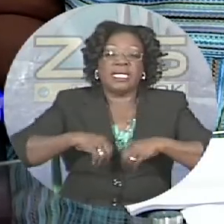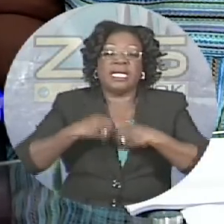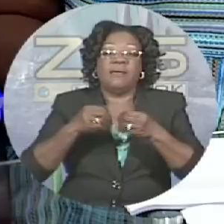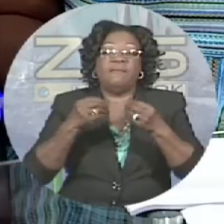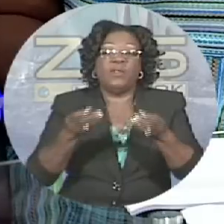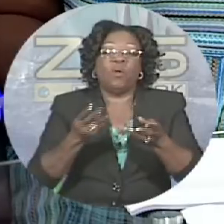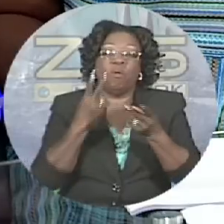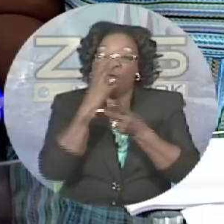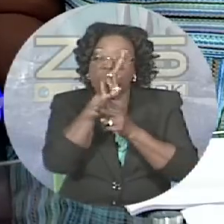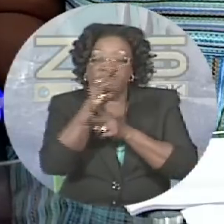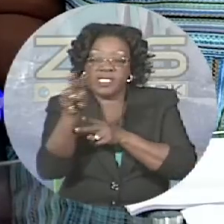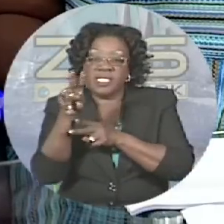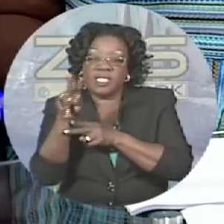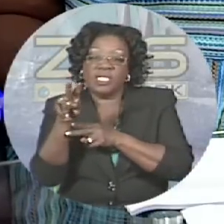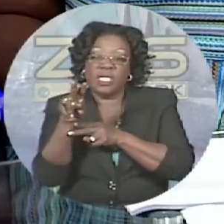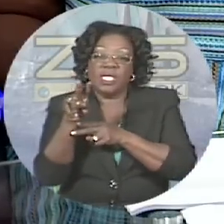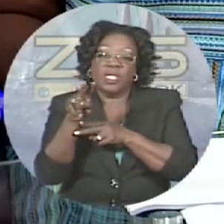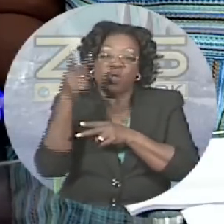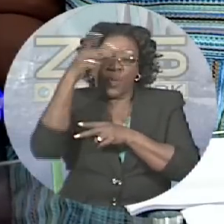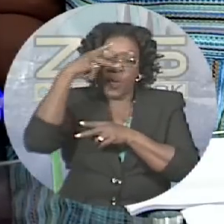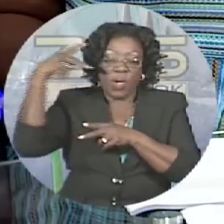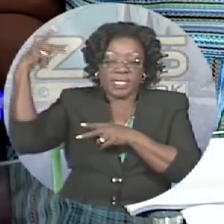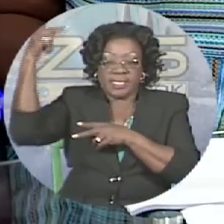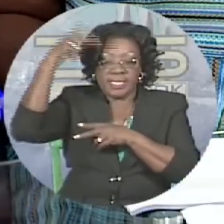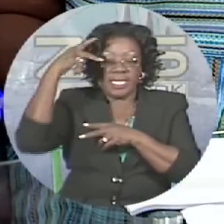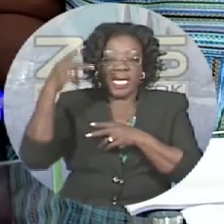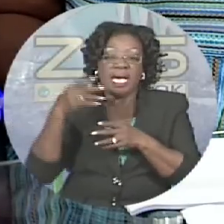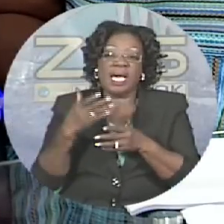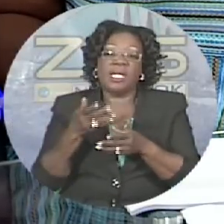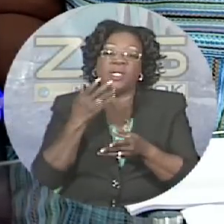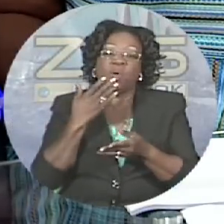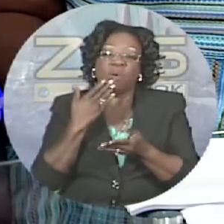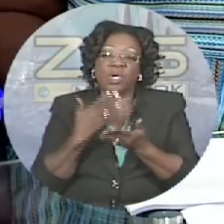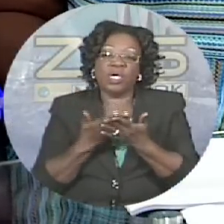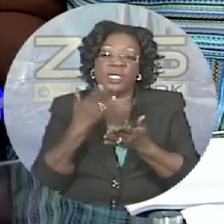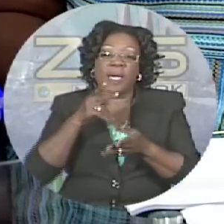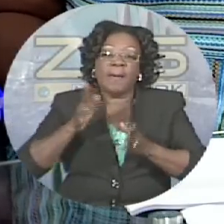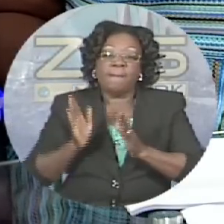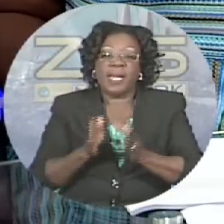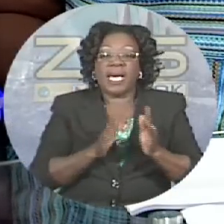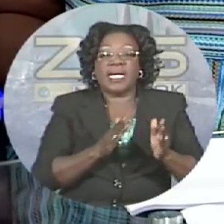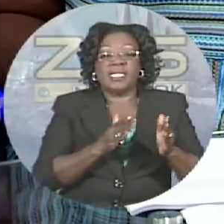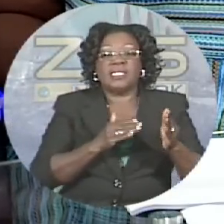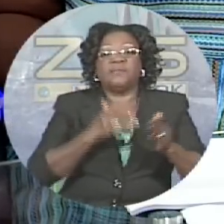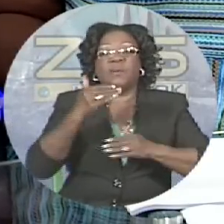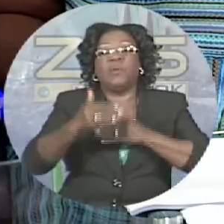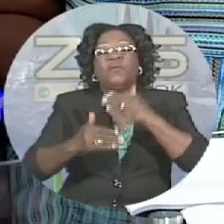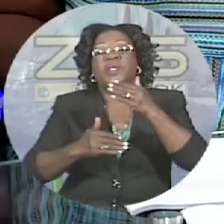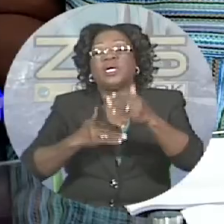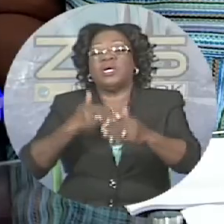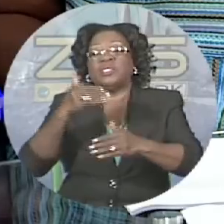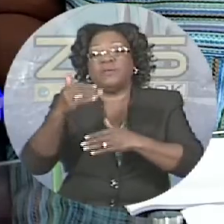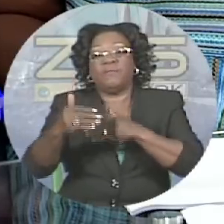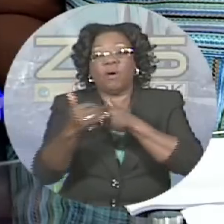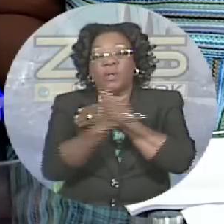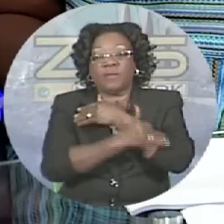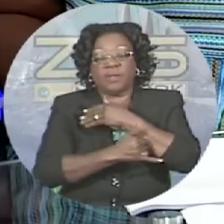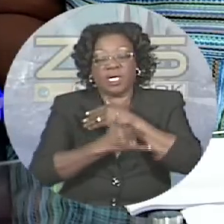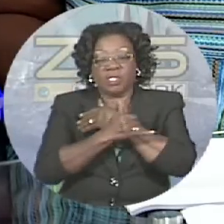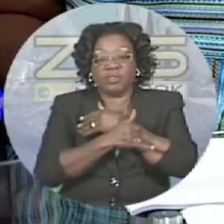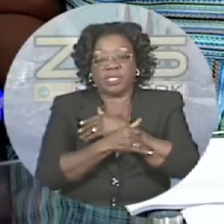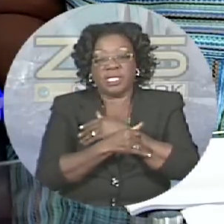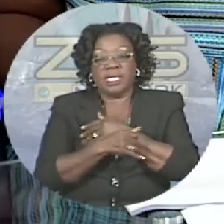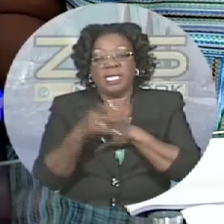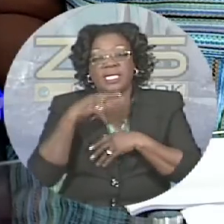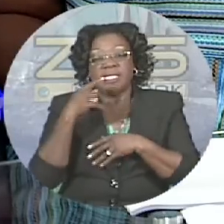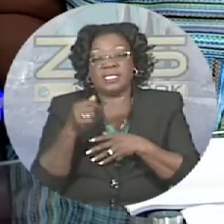no concrete policies, and no credible plans for taking the country forward. Mr. Davis called on government to ensure its anti-corruption measures